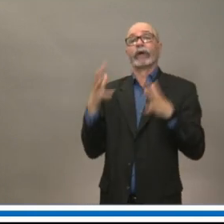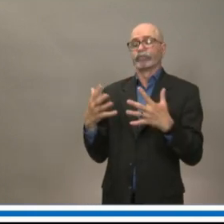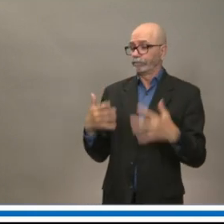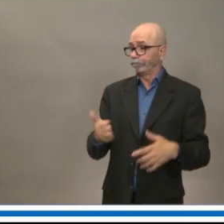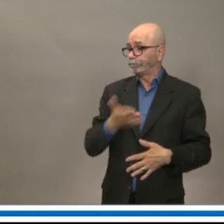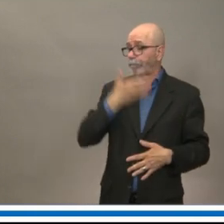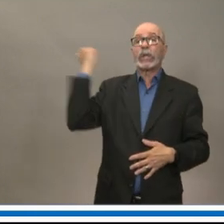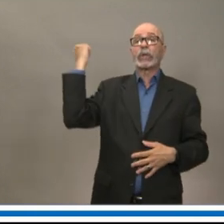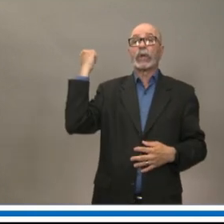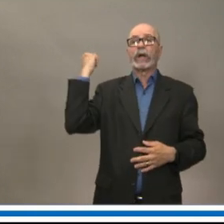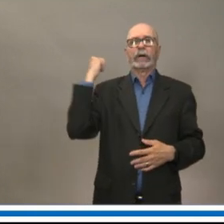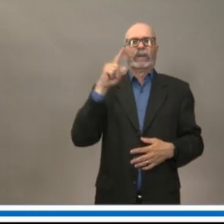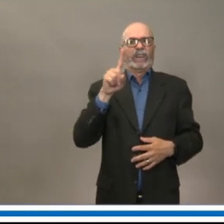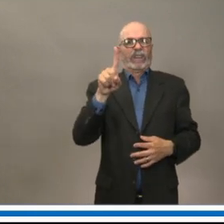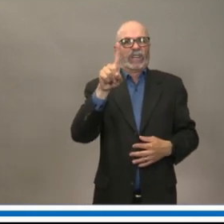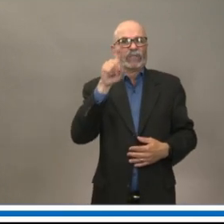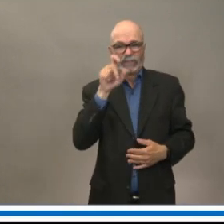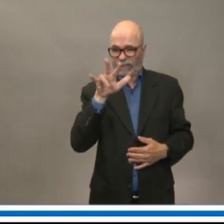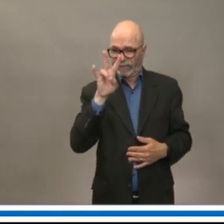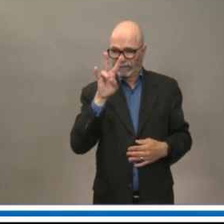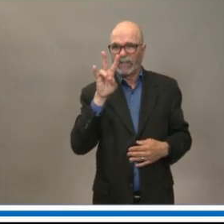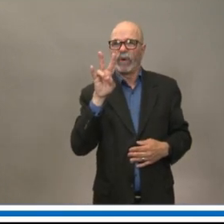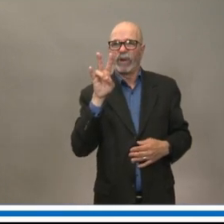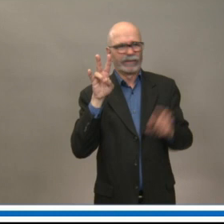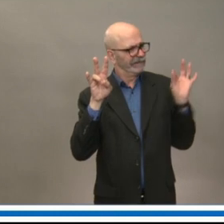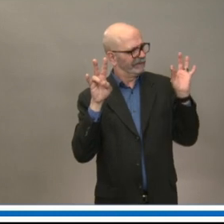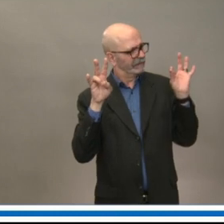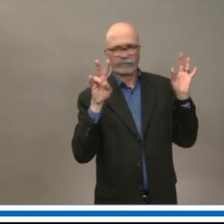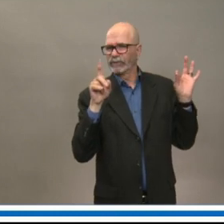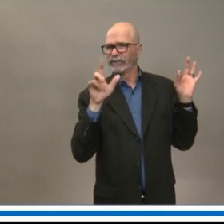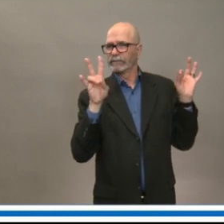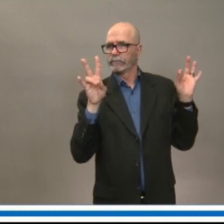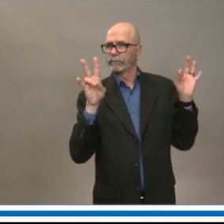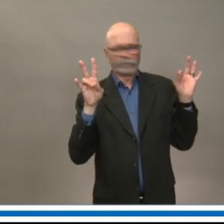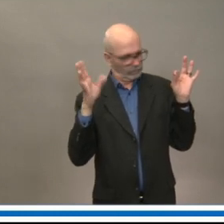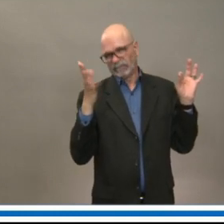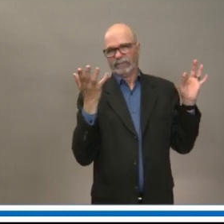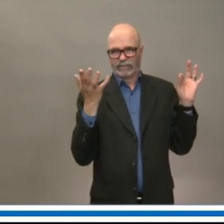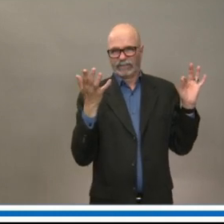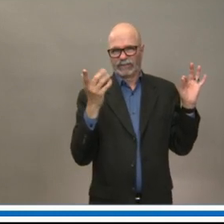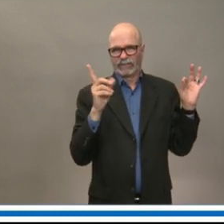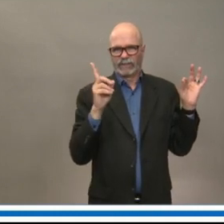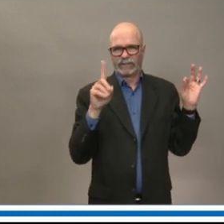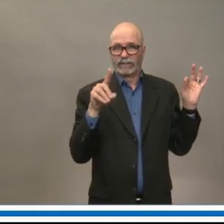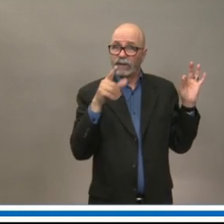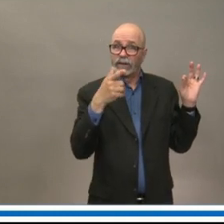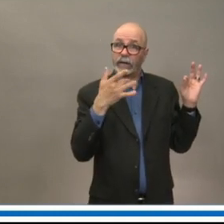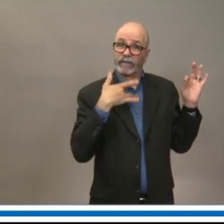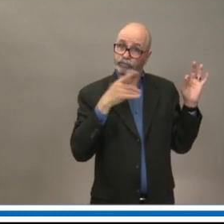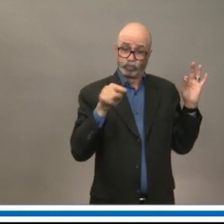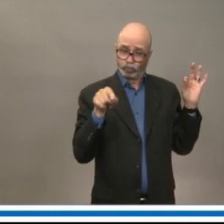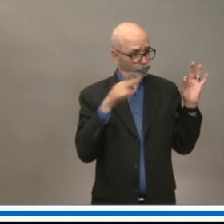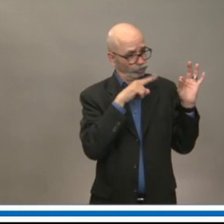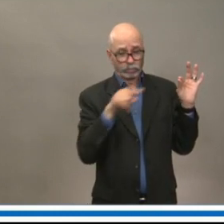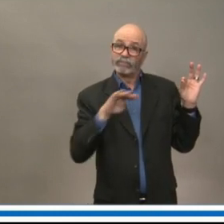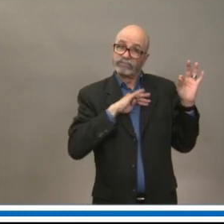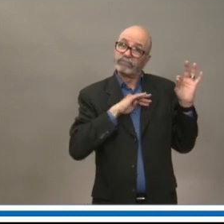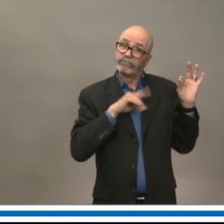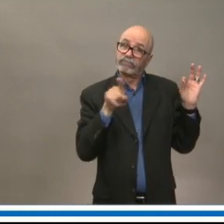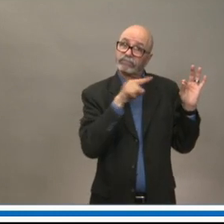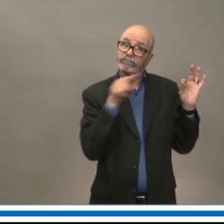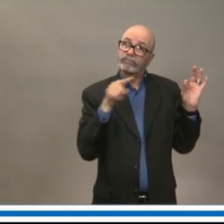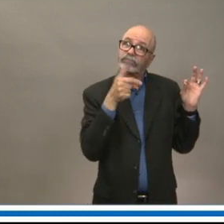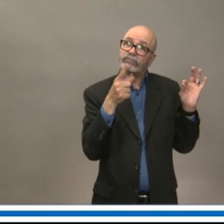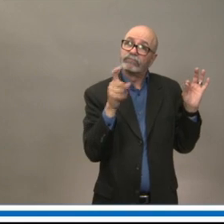137. Would you not find those numbers very reassuring? So I do. The fact that we're not seeing,